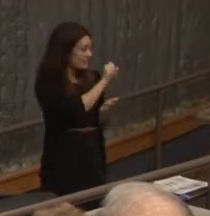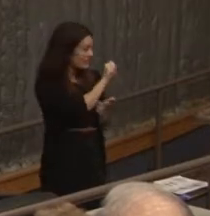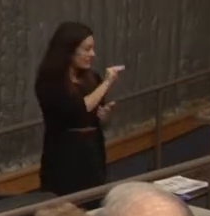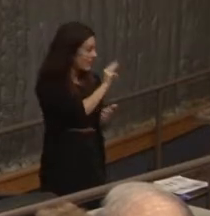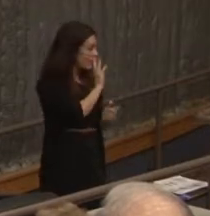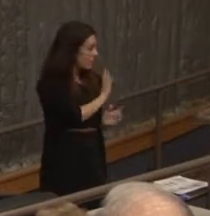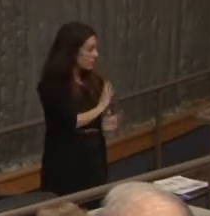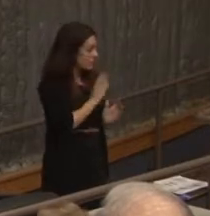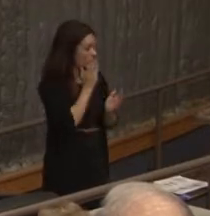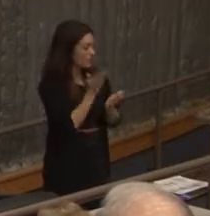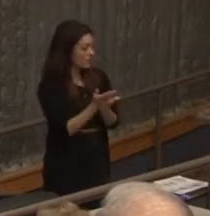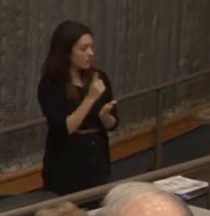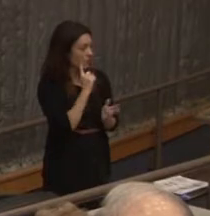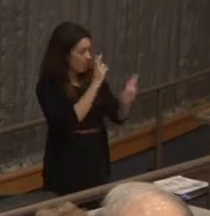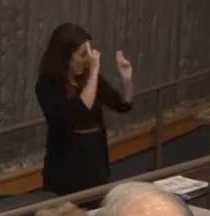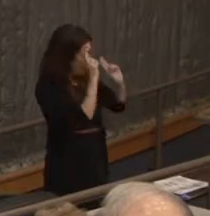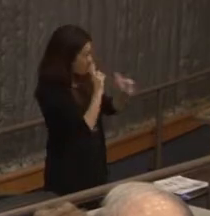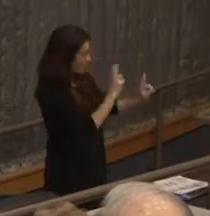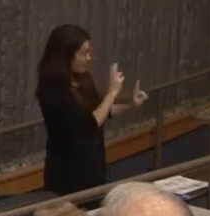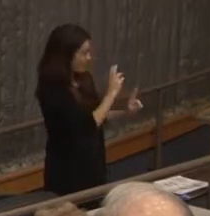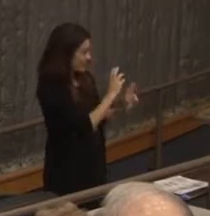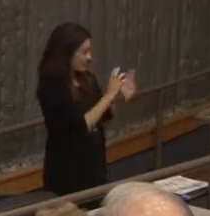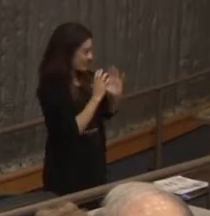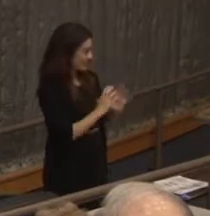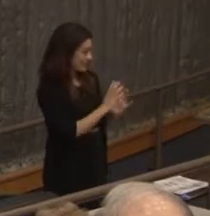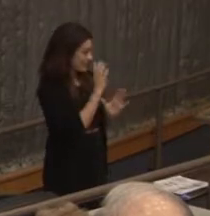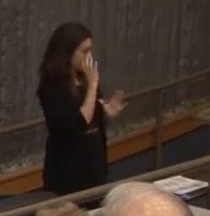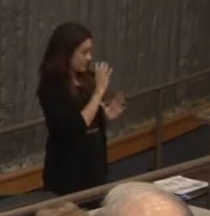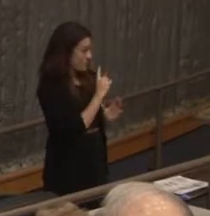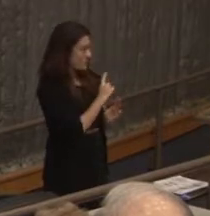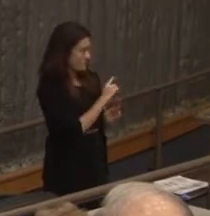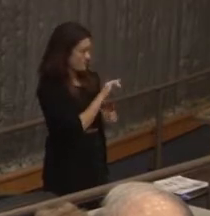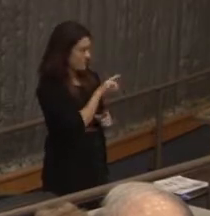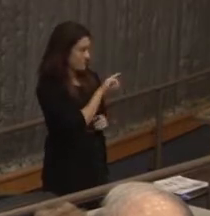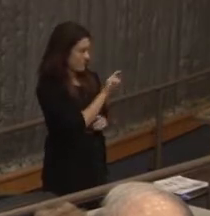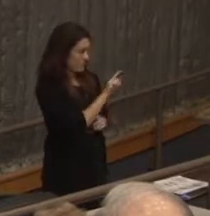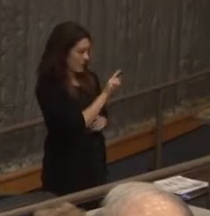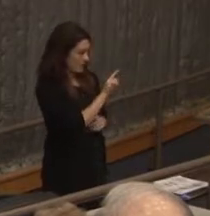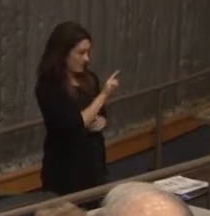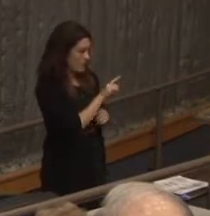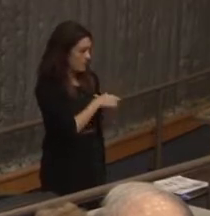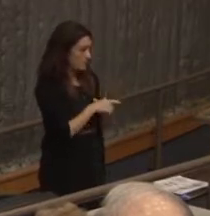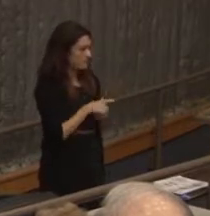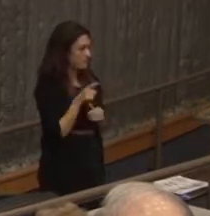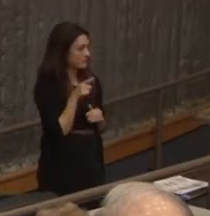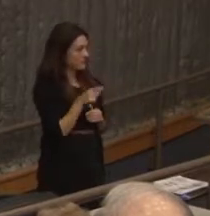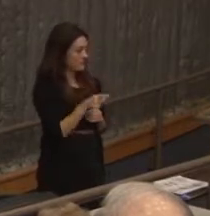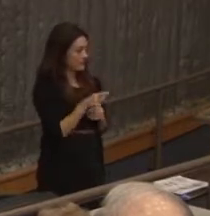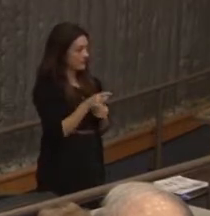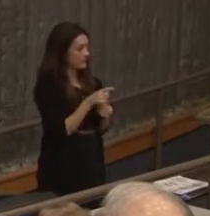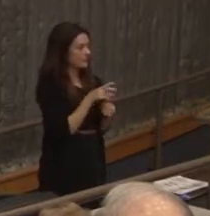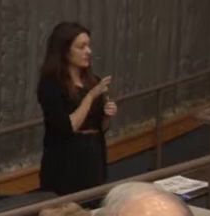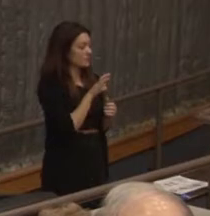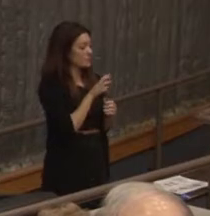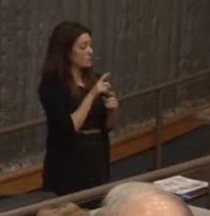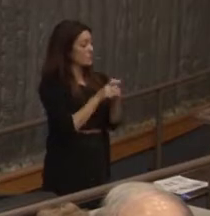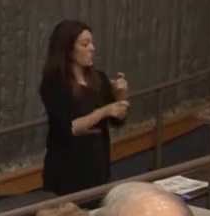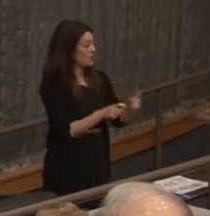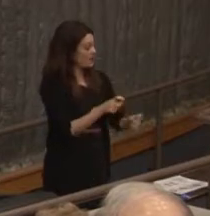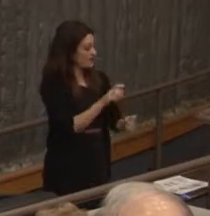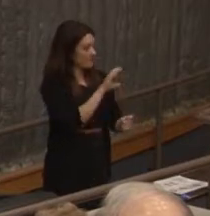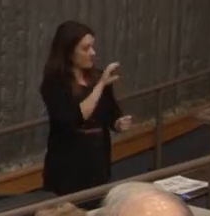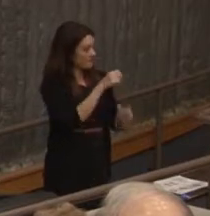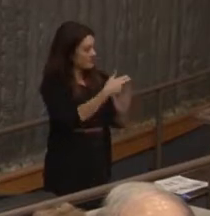him an honorary citizen of Lithuania. He and his gallery have donated 50 of his paintings to the Jewish